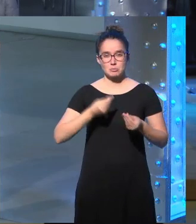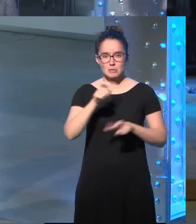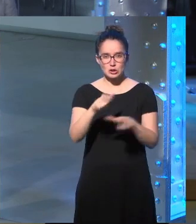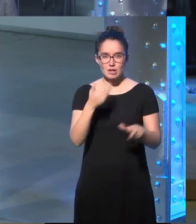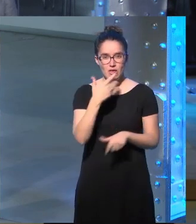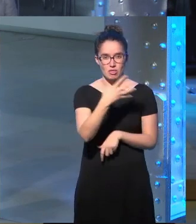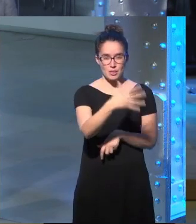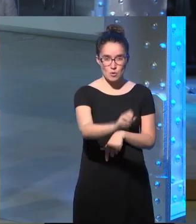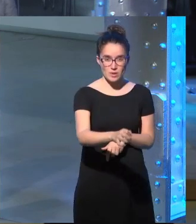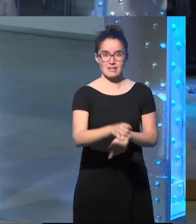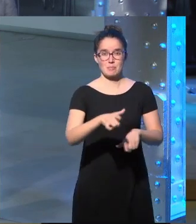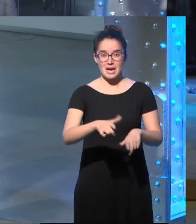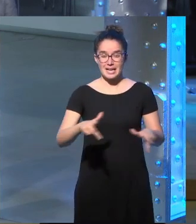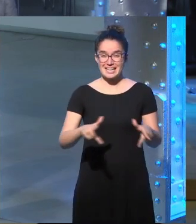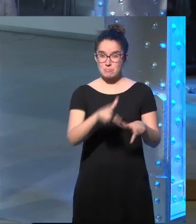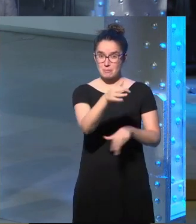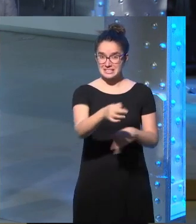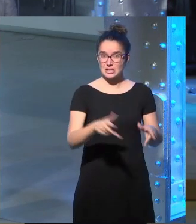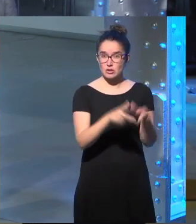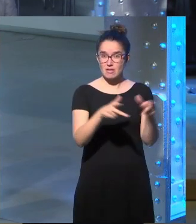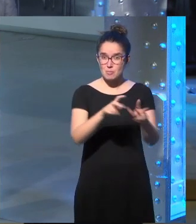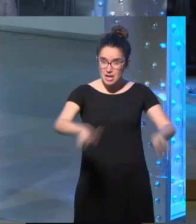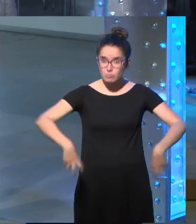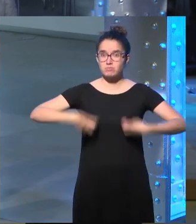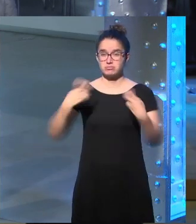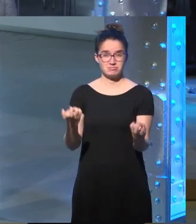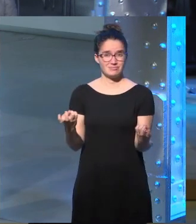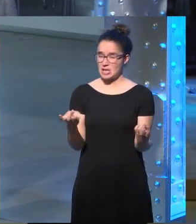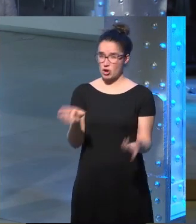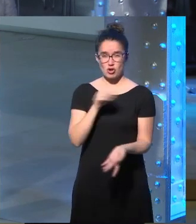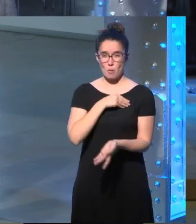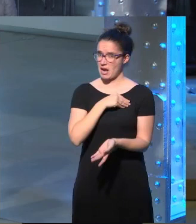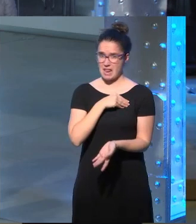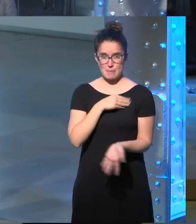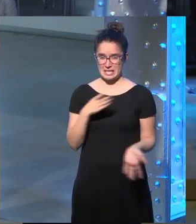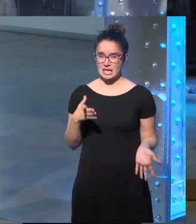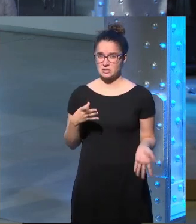be making and the society to be able to reintegrate them in society could be perhaps